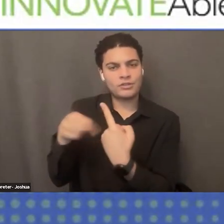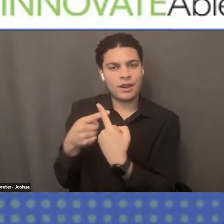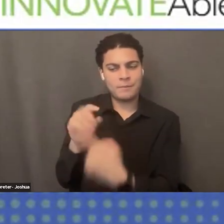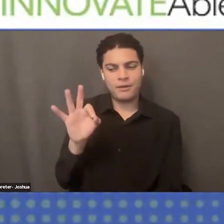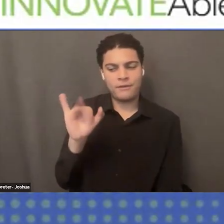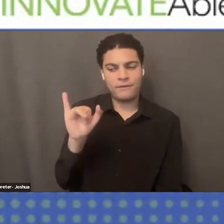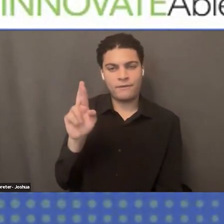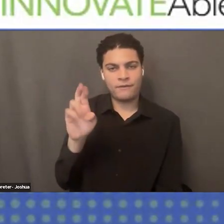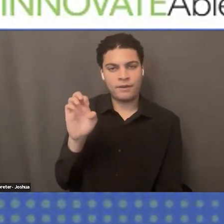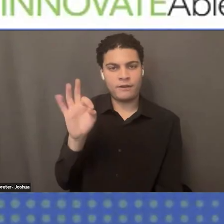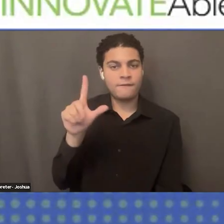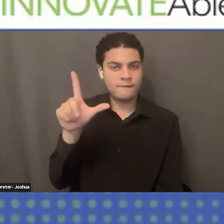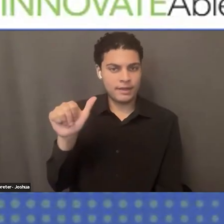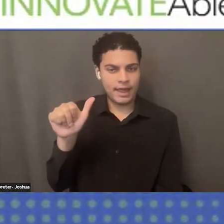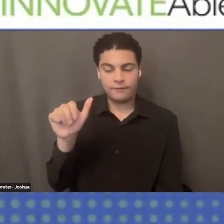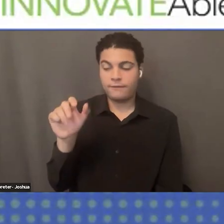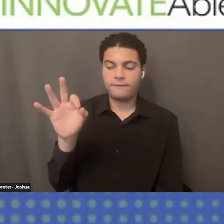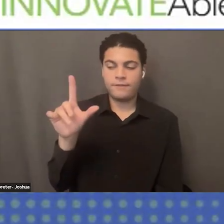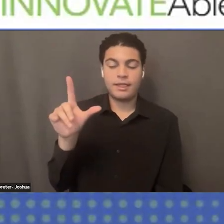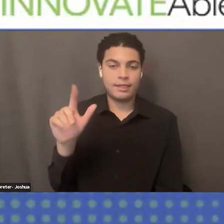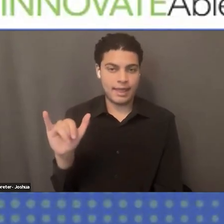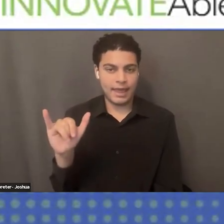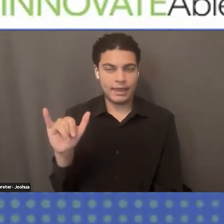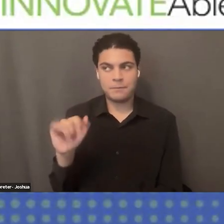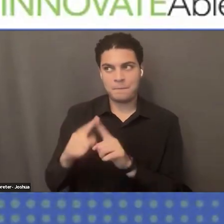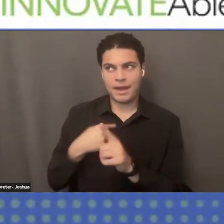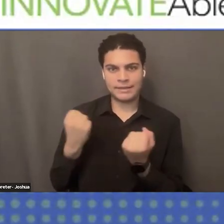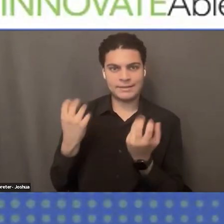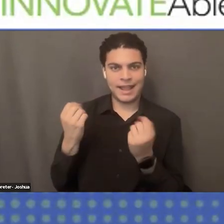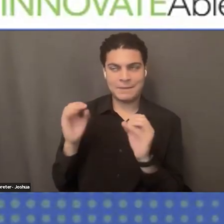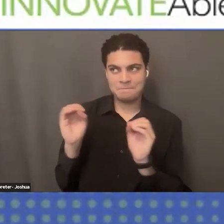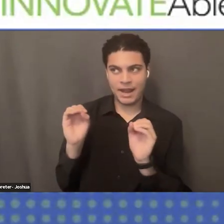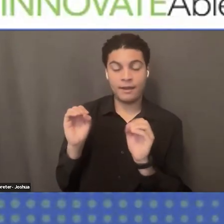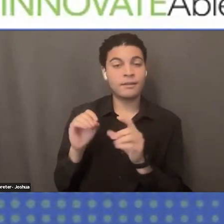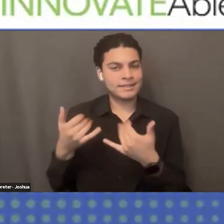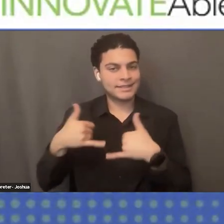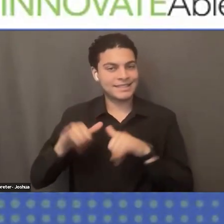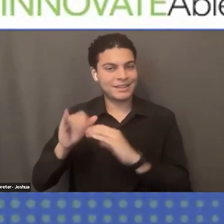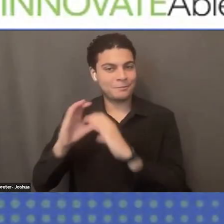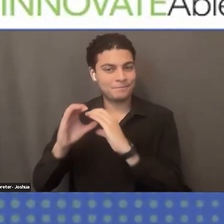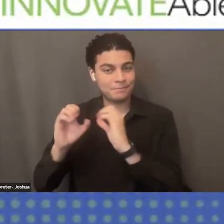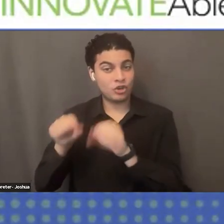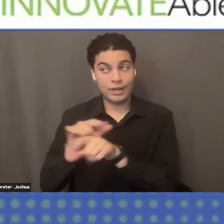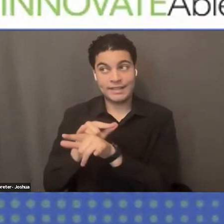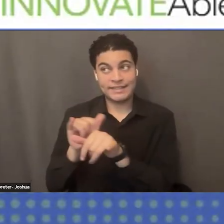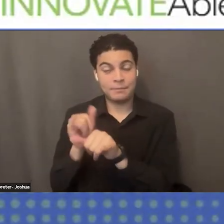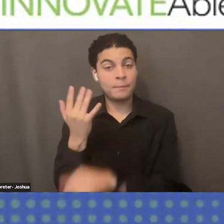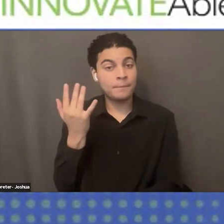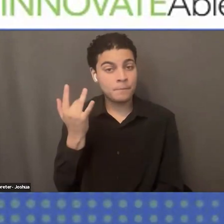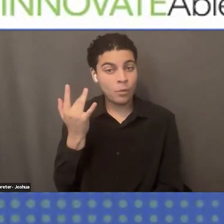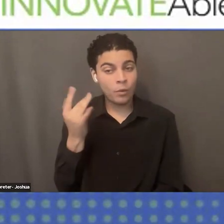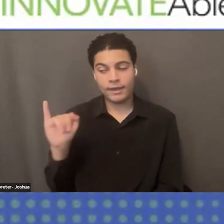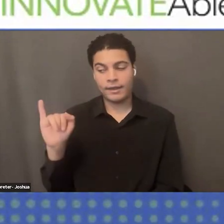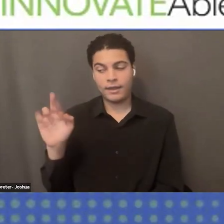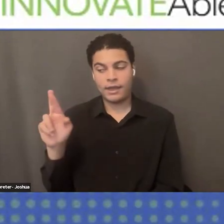to have an in real-time conversation thanks to me knowing about the app Aira. and Ira